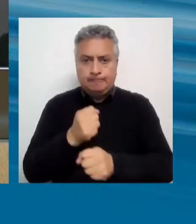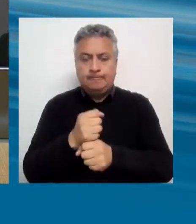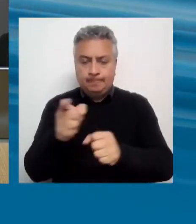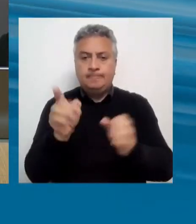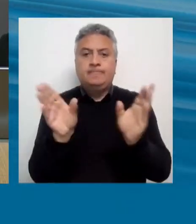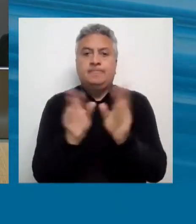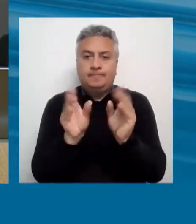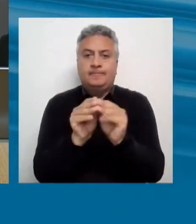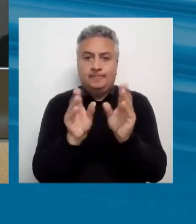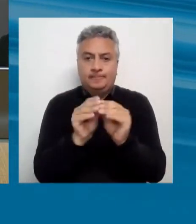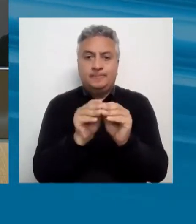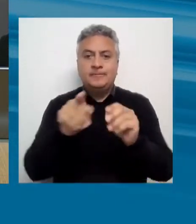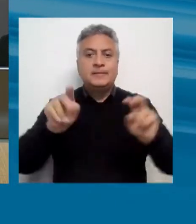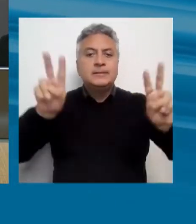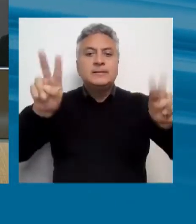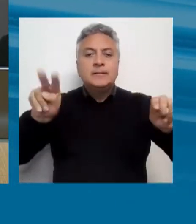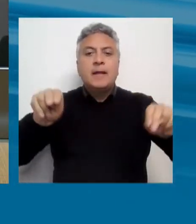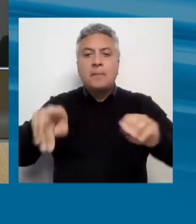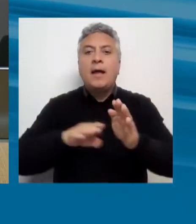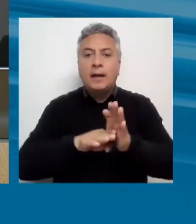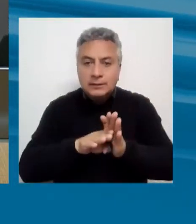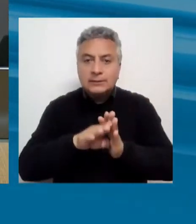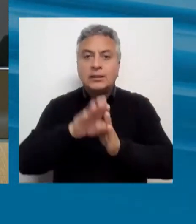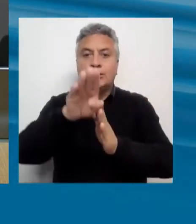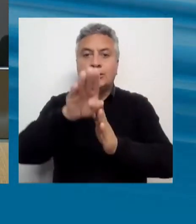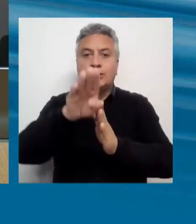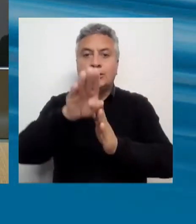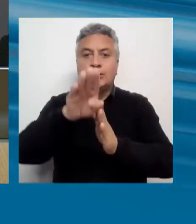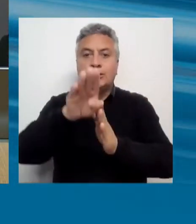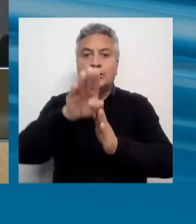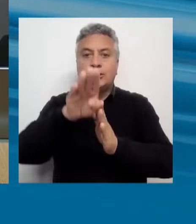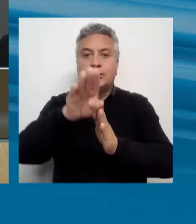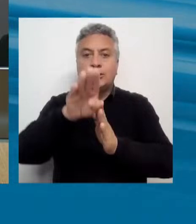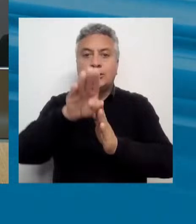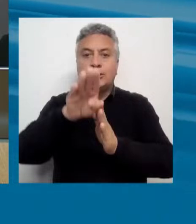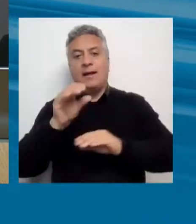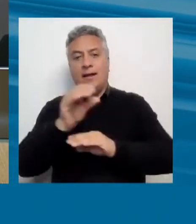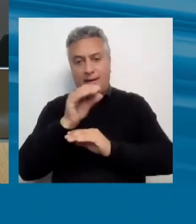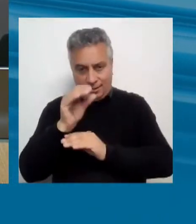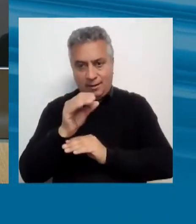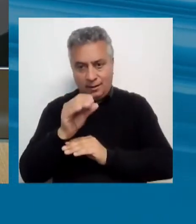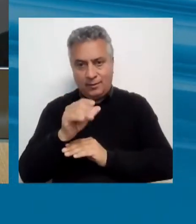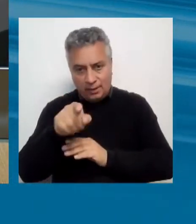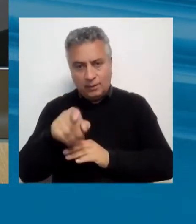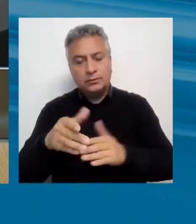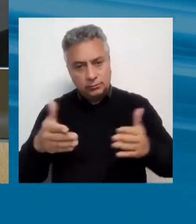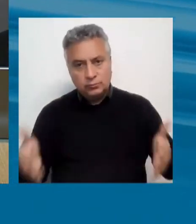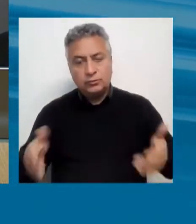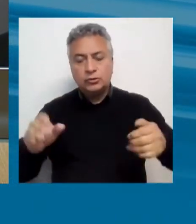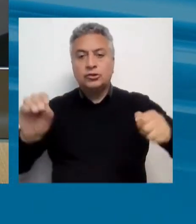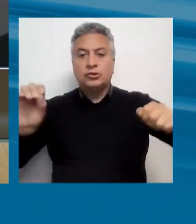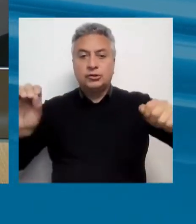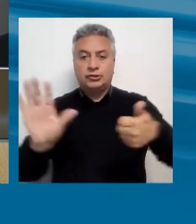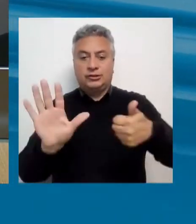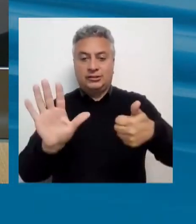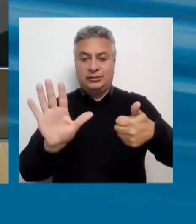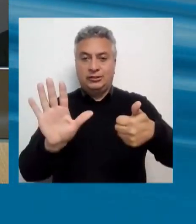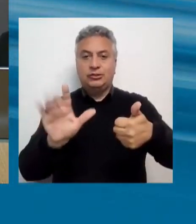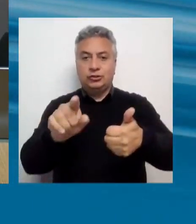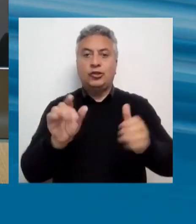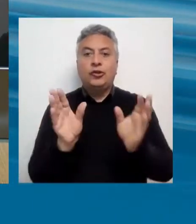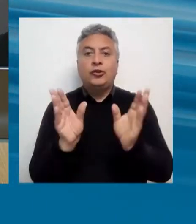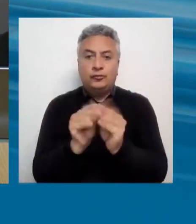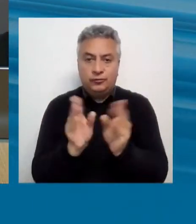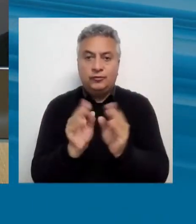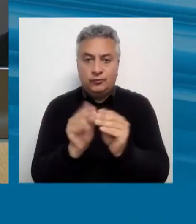and the Caribbean, and the 16th Ministerial Forum for Development in Latin America and the Caribbean. And for those of you who have not yet